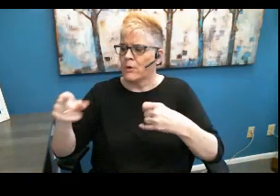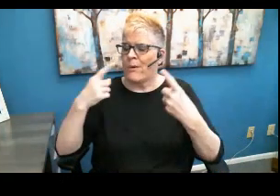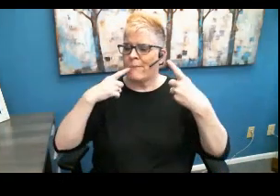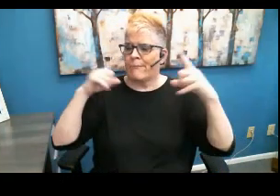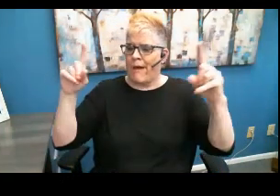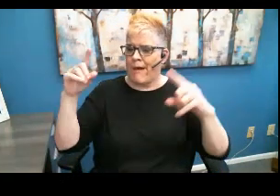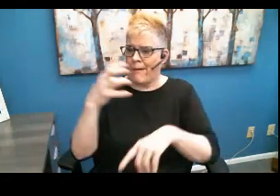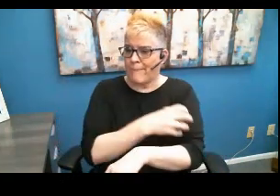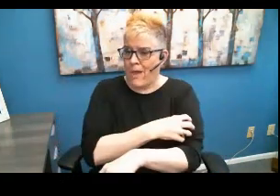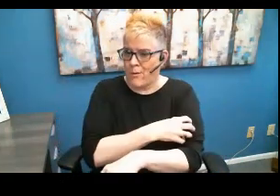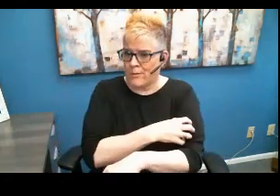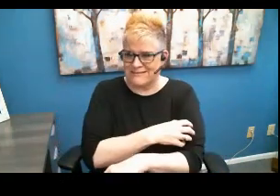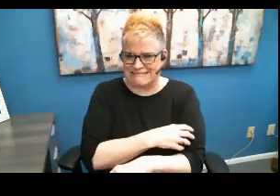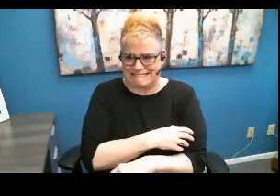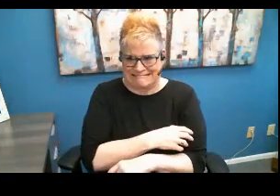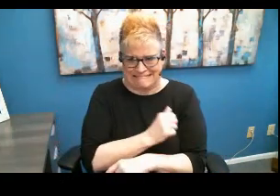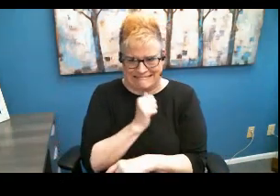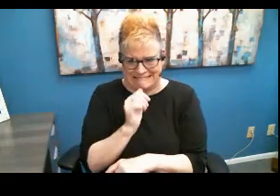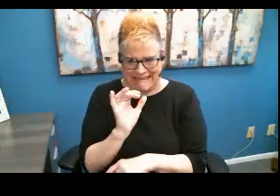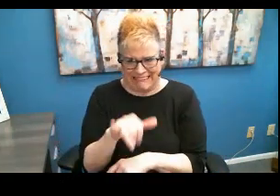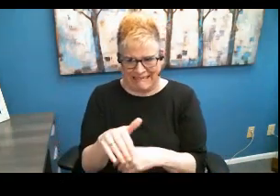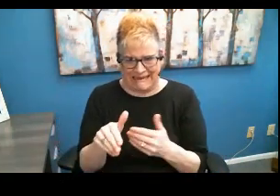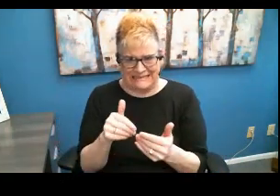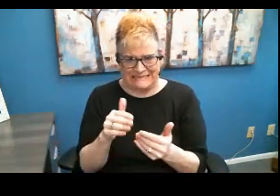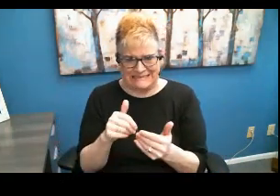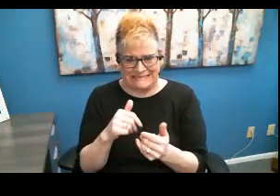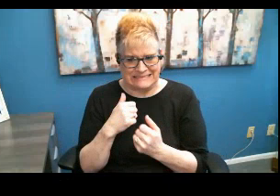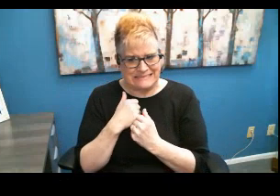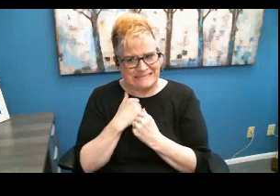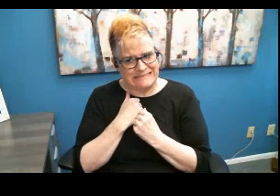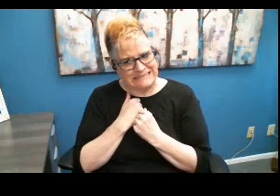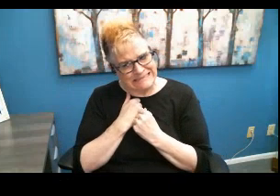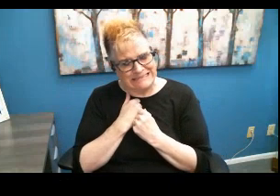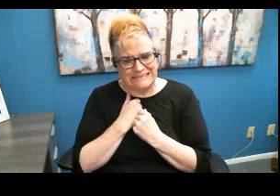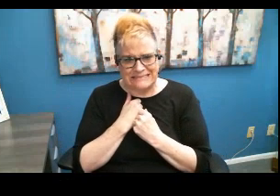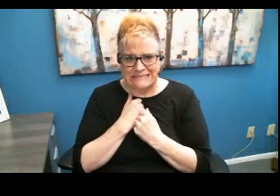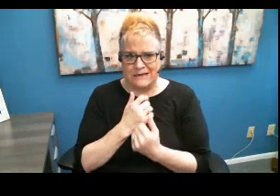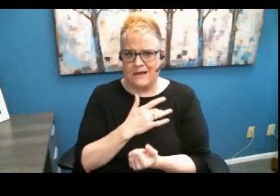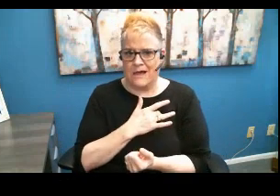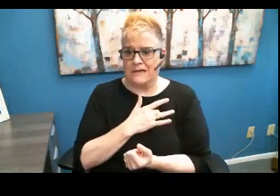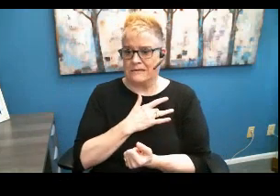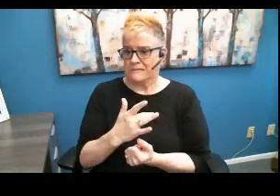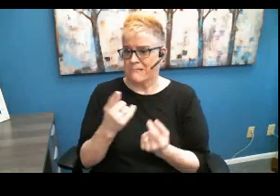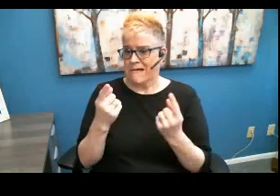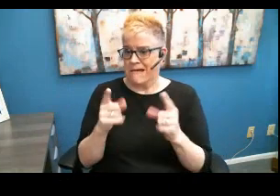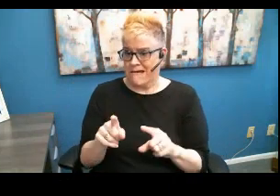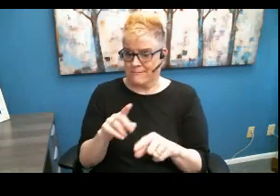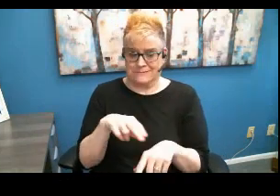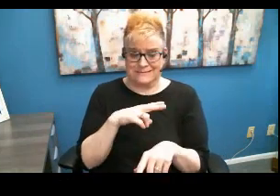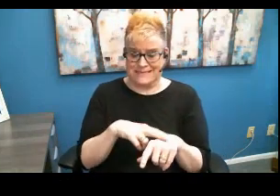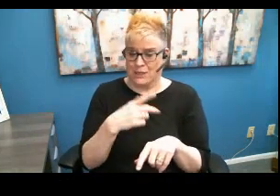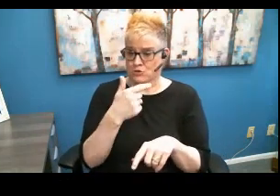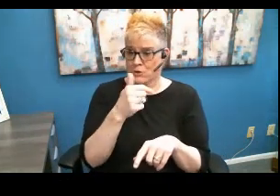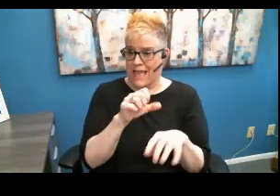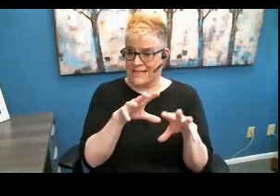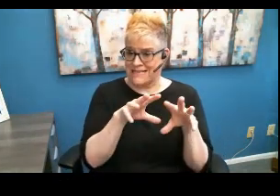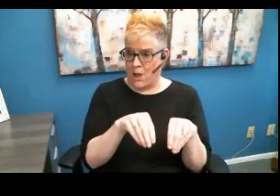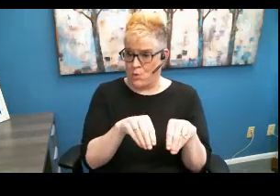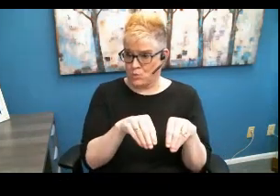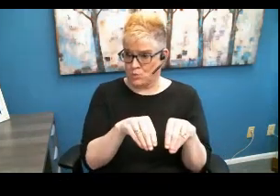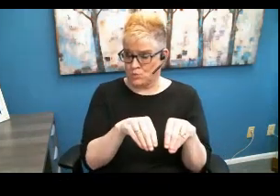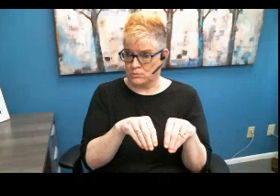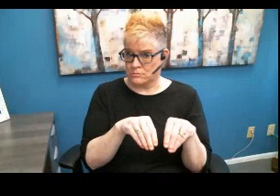Unfortunately, it's not that easy on the natural gas side. So typically what happens when there's a natural gas outage, we